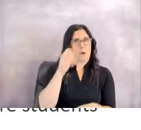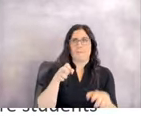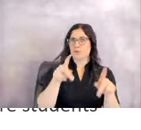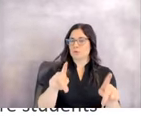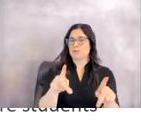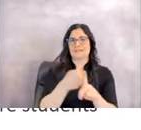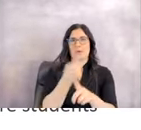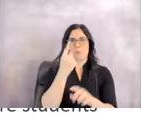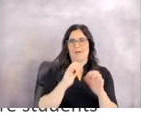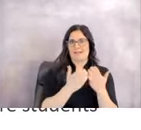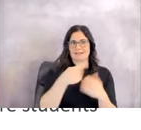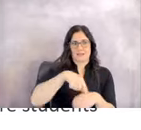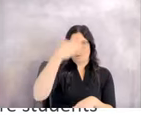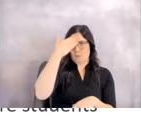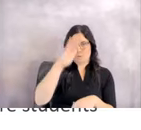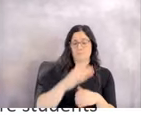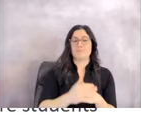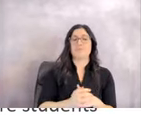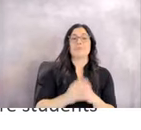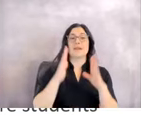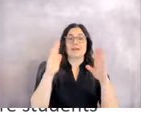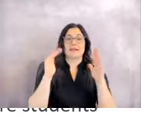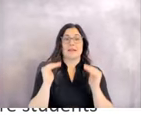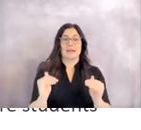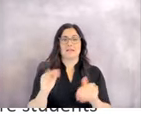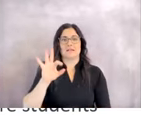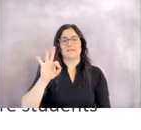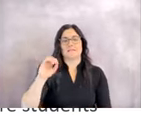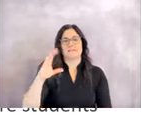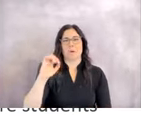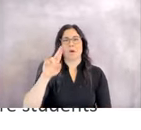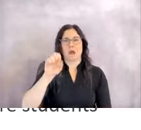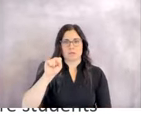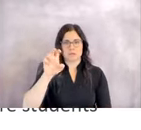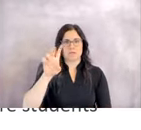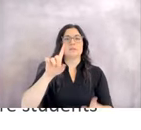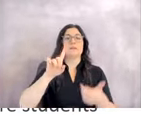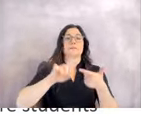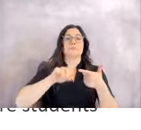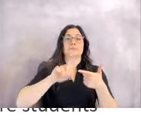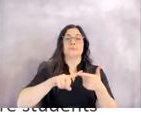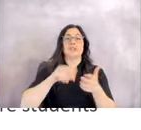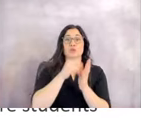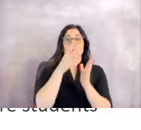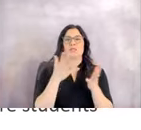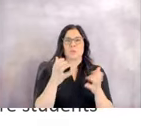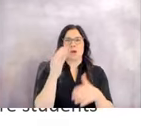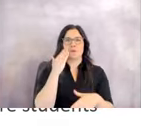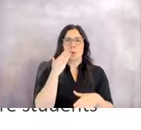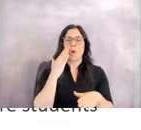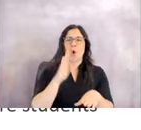one class. The next factor was being focused, keeping students on track, reminding